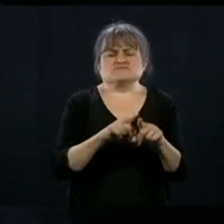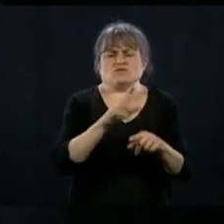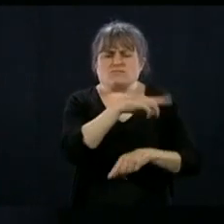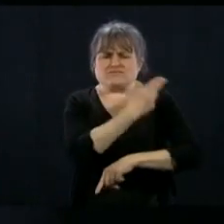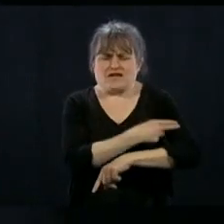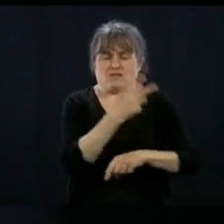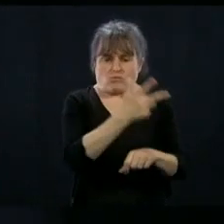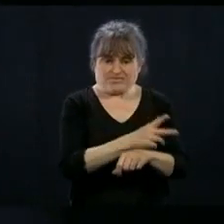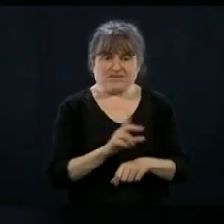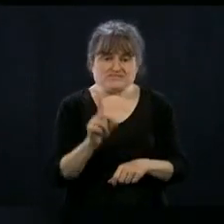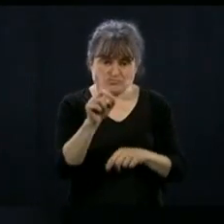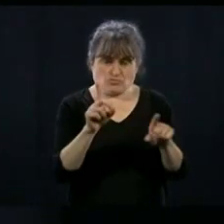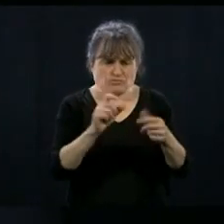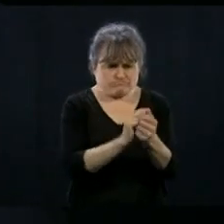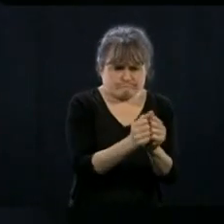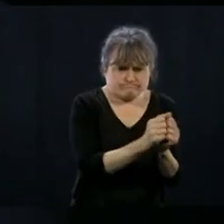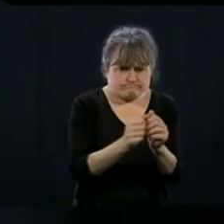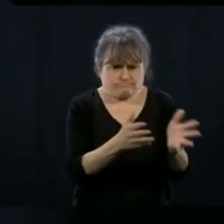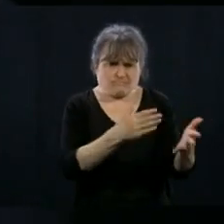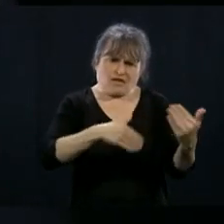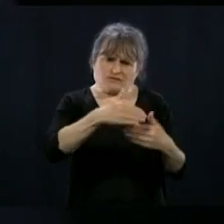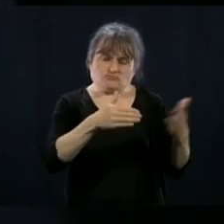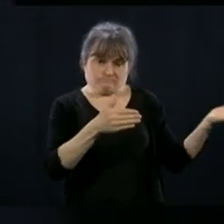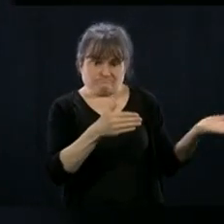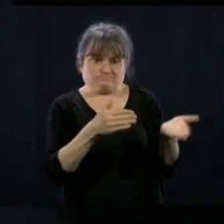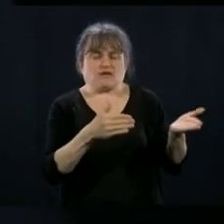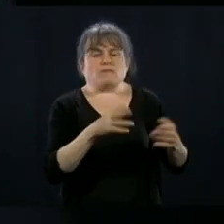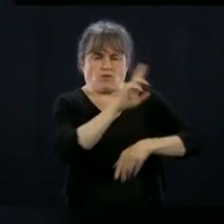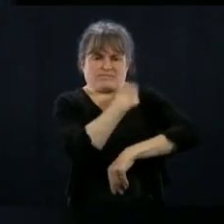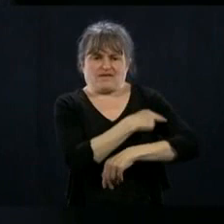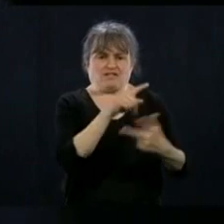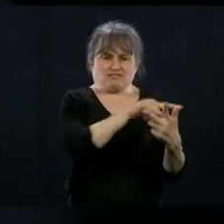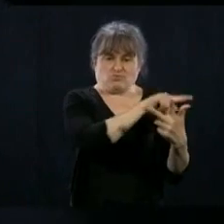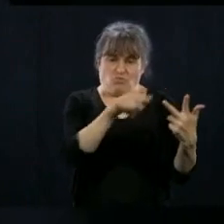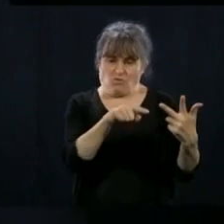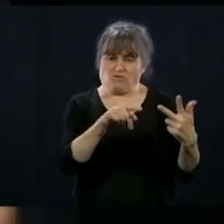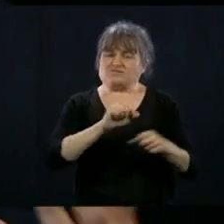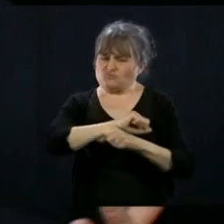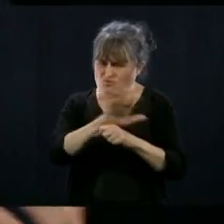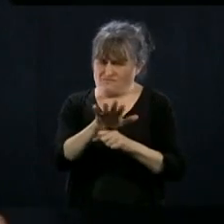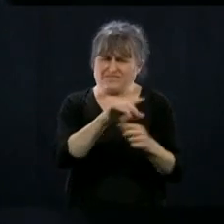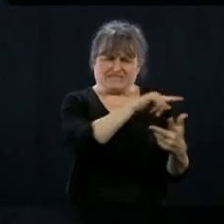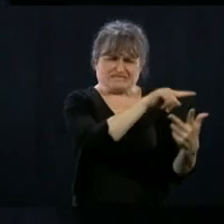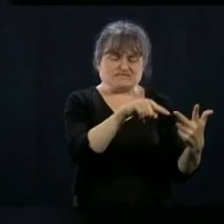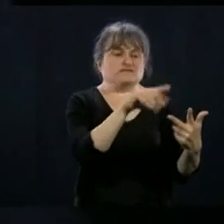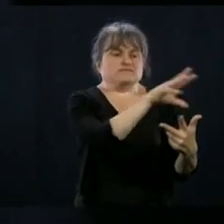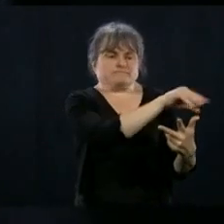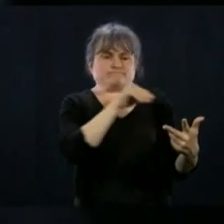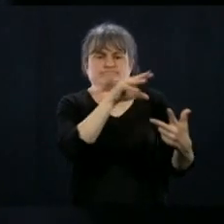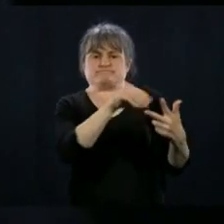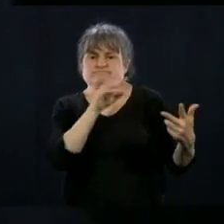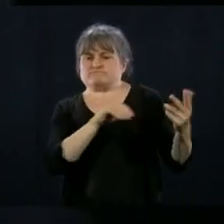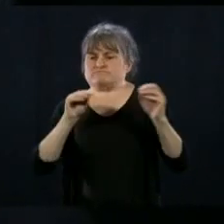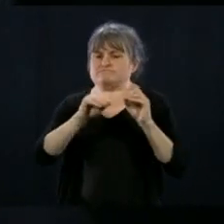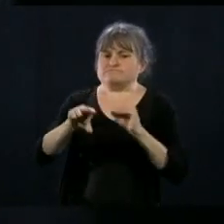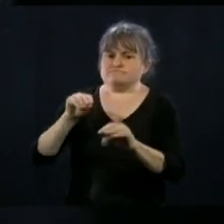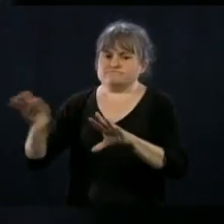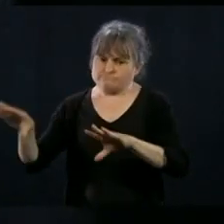reset up l'Hôtel Dieu. So we are taking a lot of patients out of those 3 hospitals in order to be able to